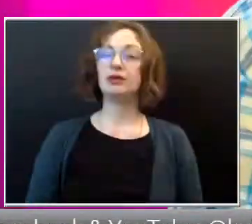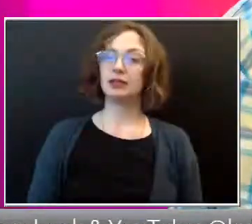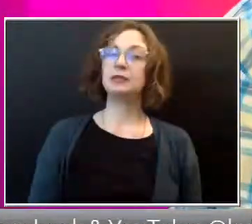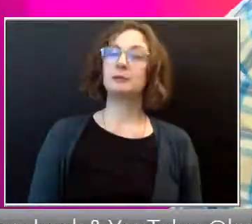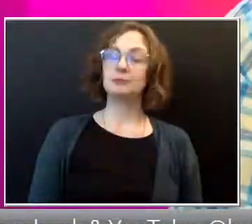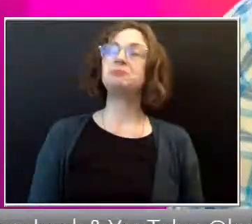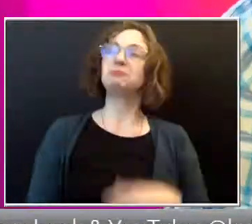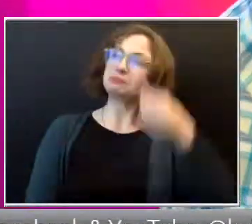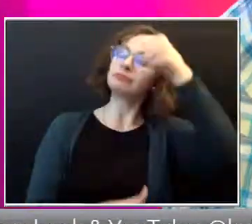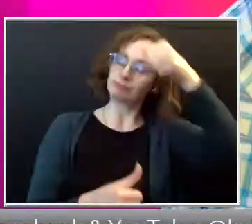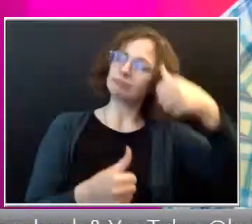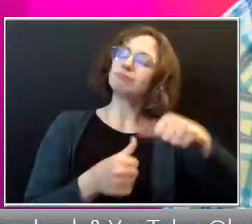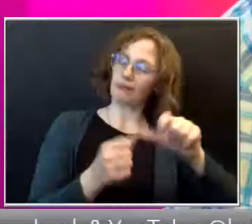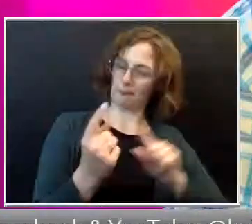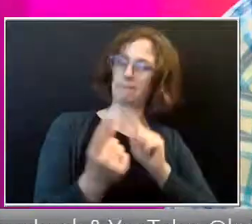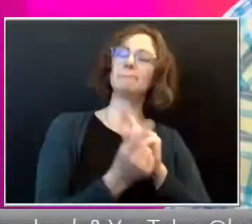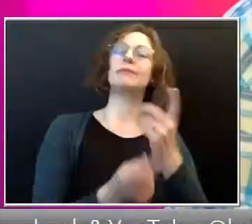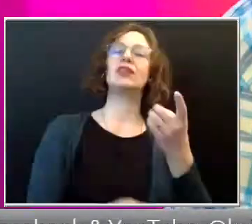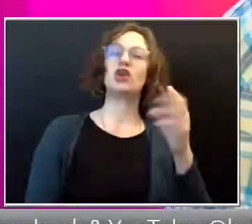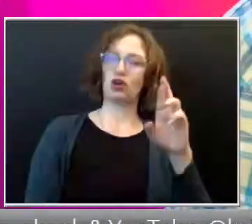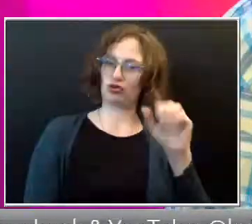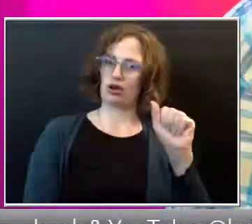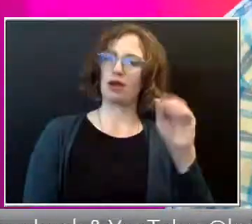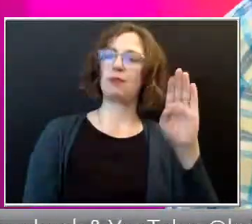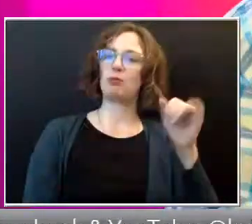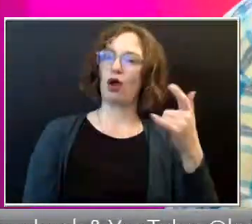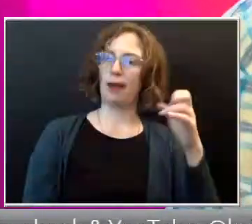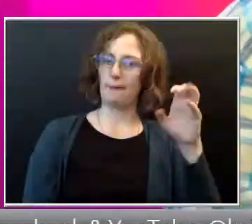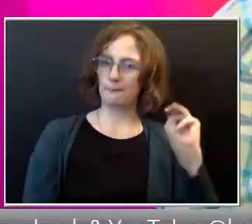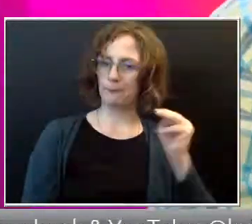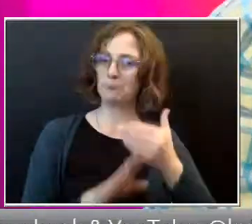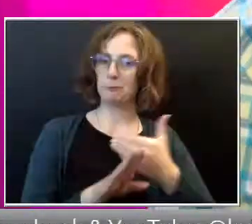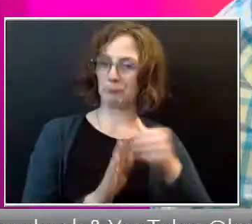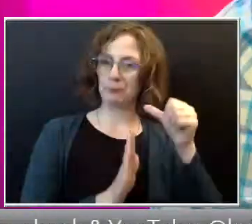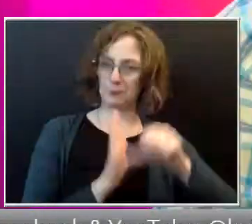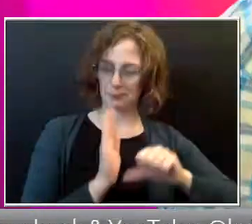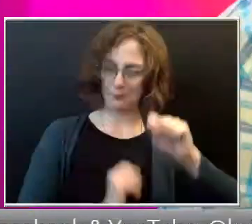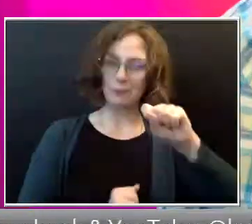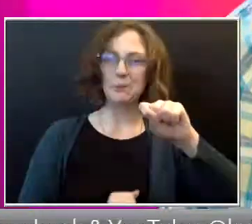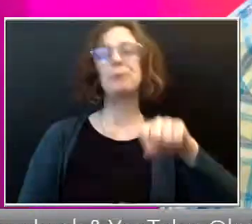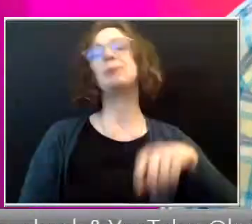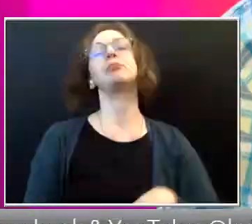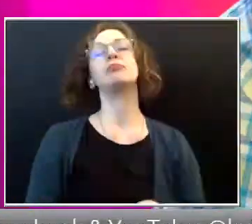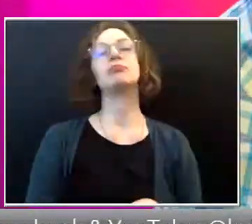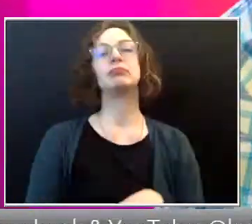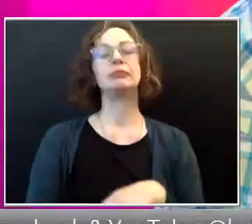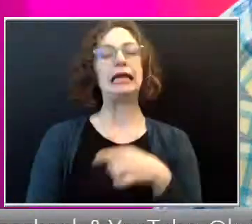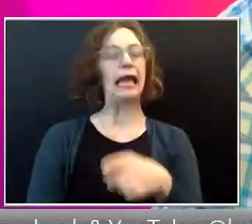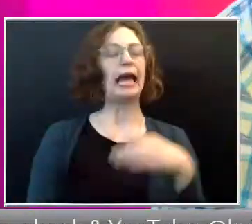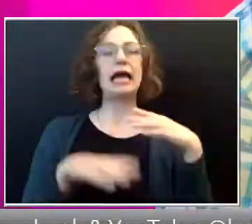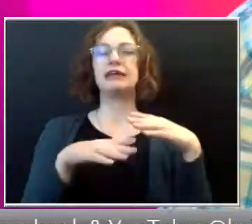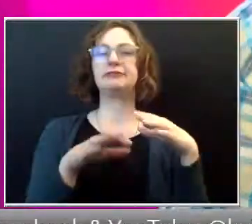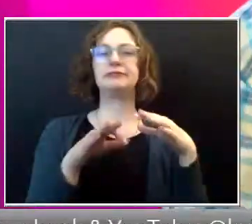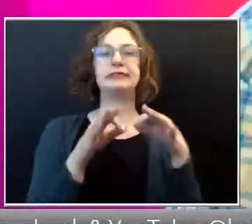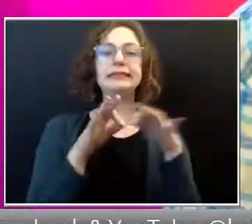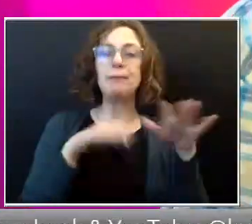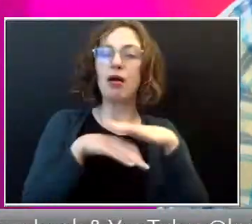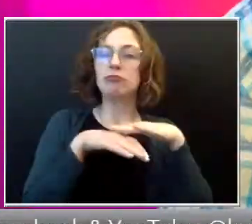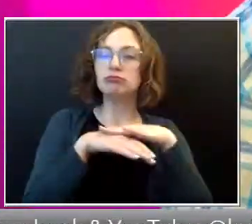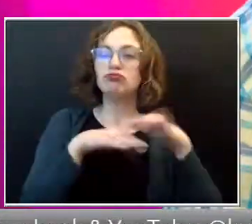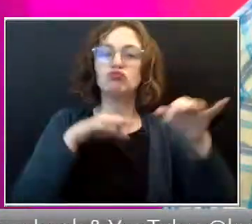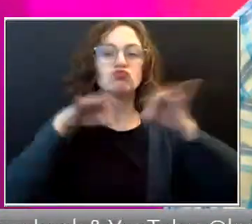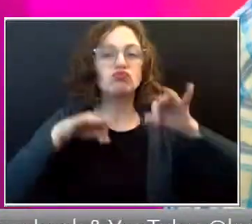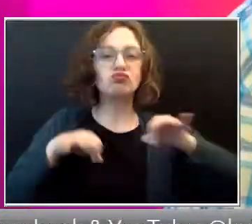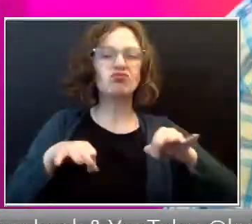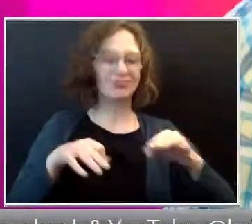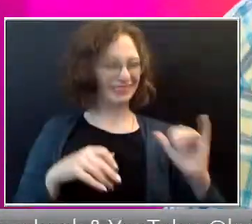Abraham before the procedure, and he just kind of gave me a layman's explanation, like he did for us just now, of what's happening,